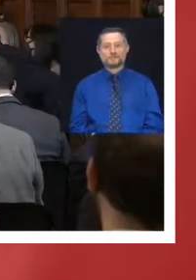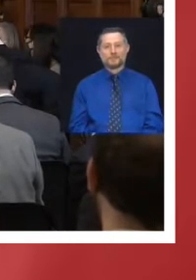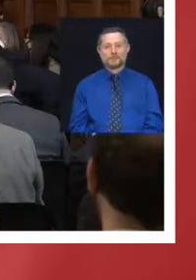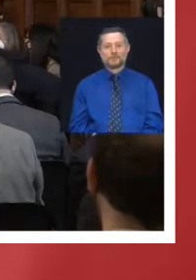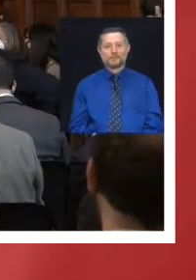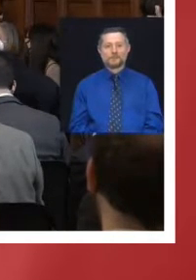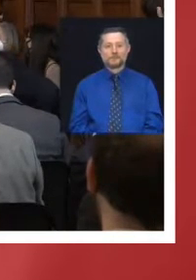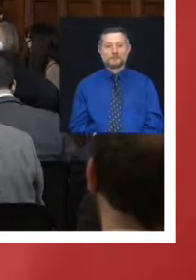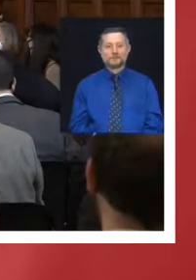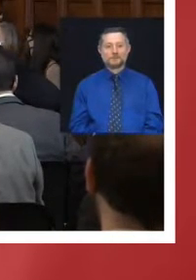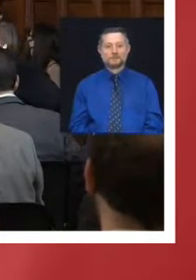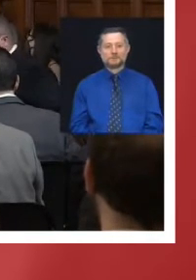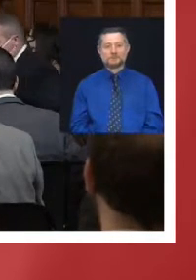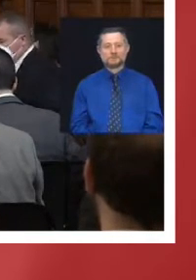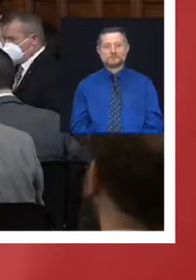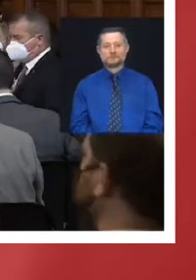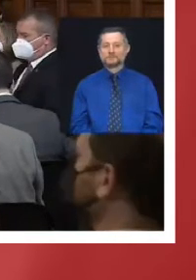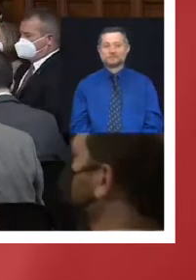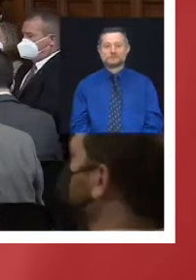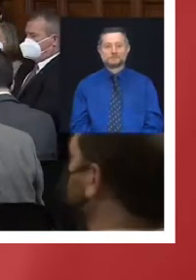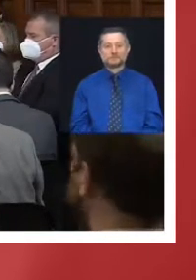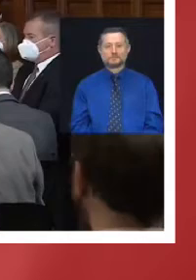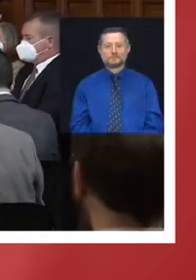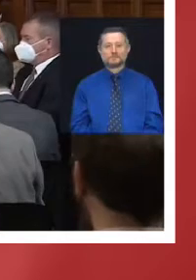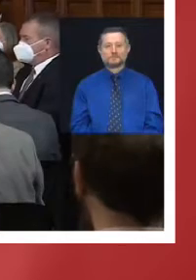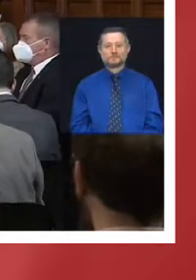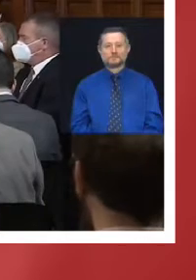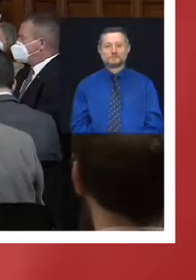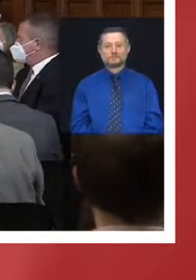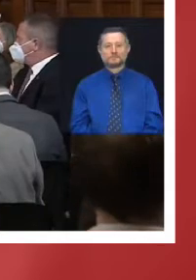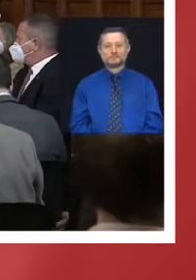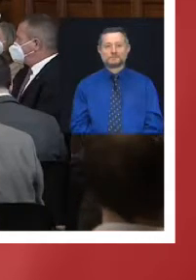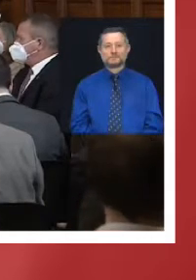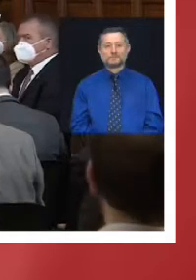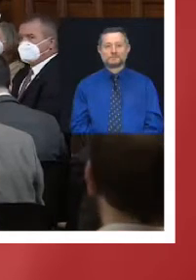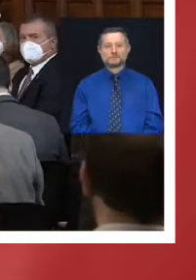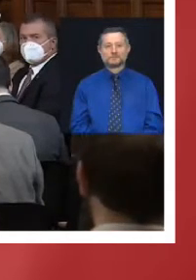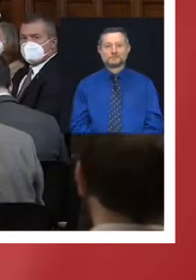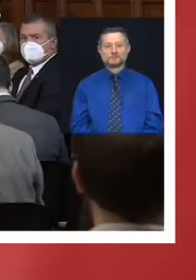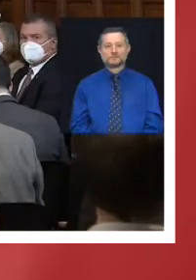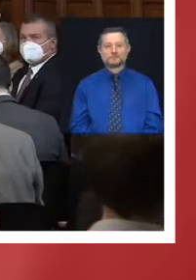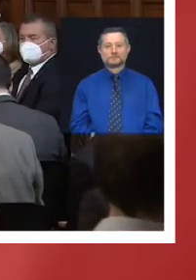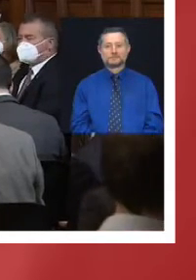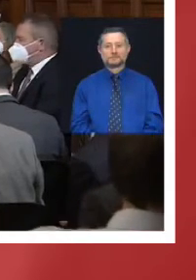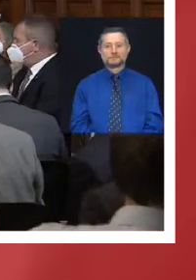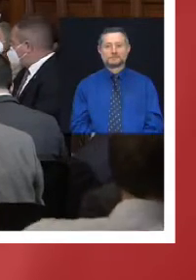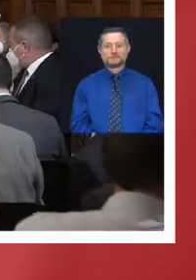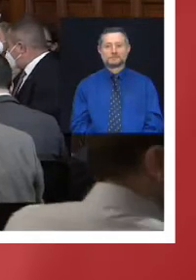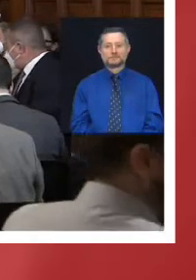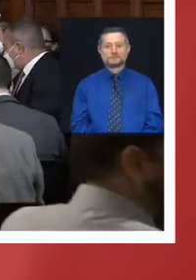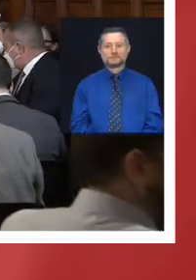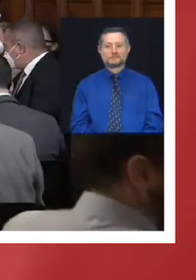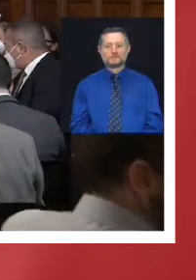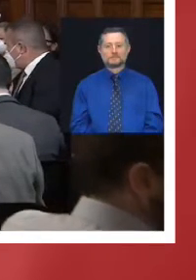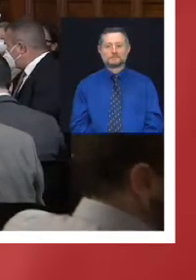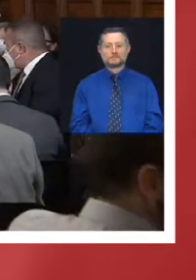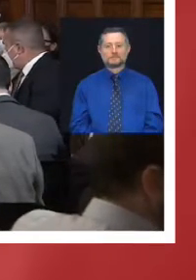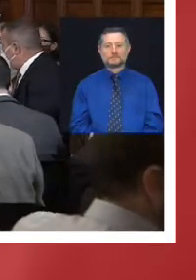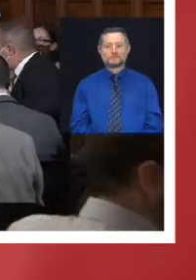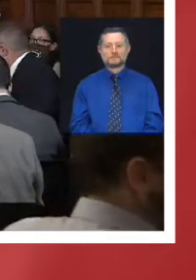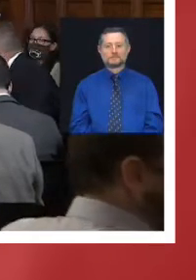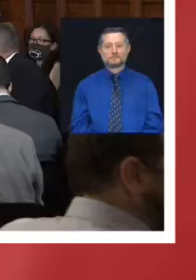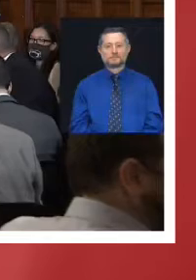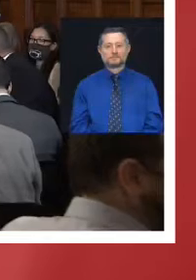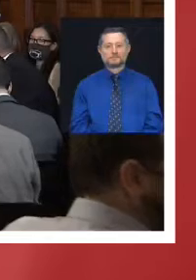otherwise, now you see it looks like they are getting ready for the lieutenant governor to come into the room and take her role as